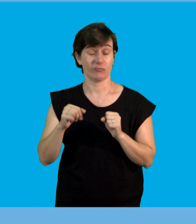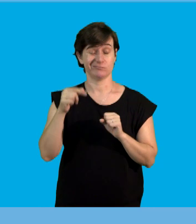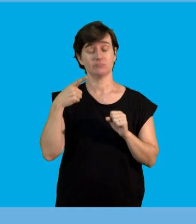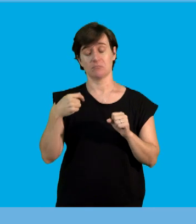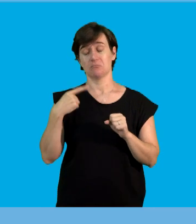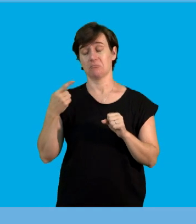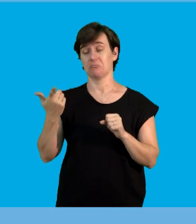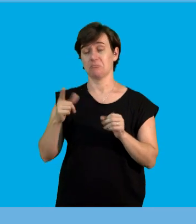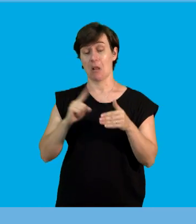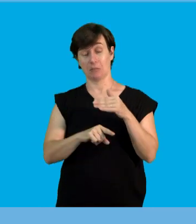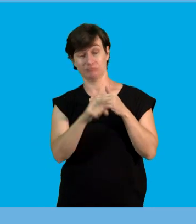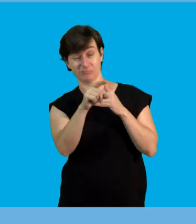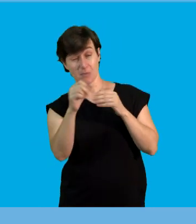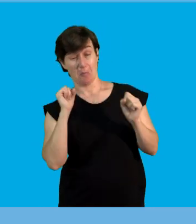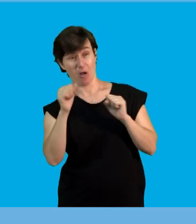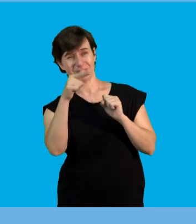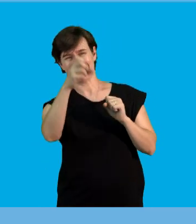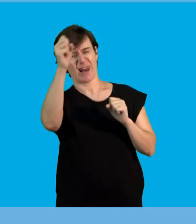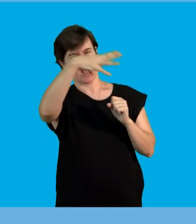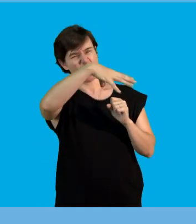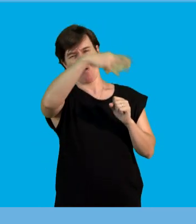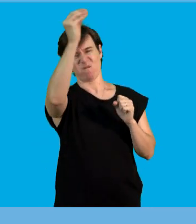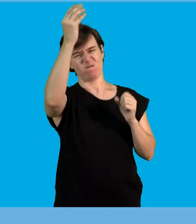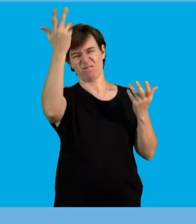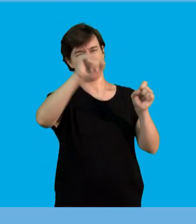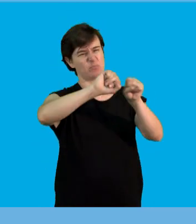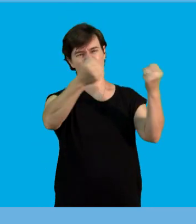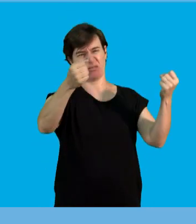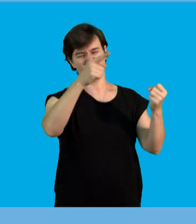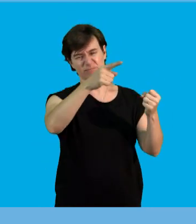light bulb breaks, if one of the light bulbs at your house breaks, in this case a